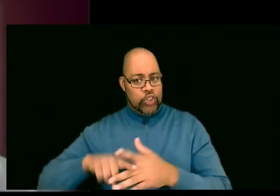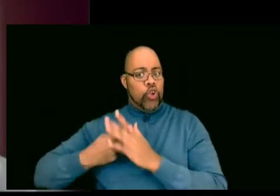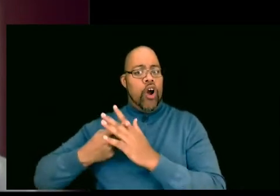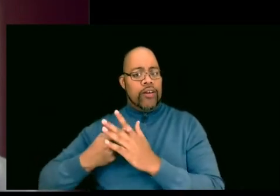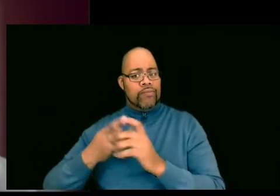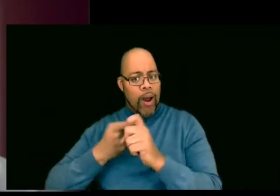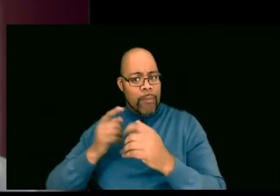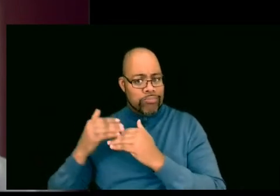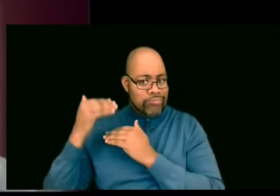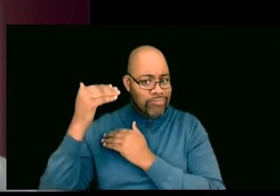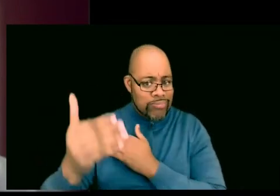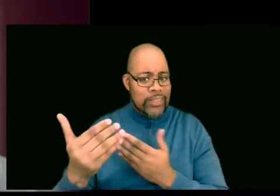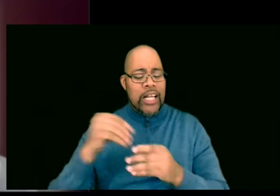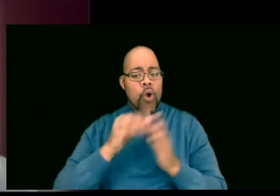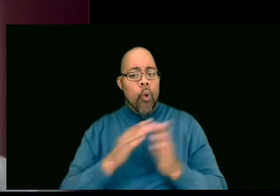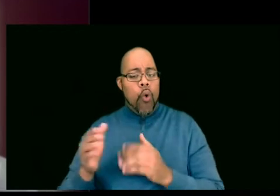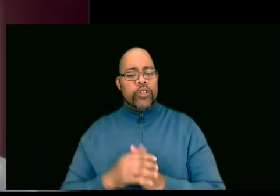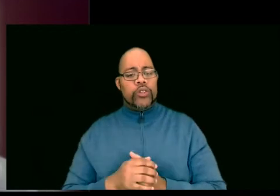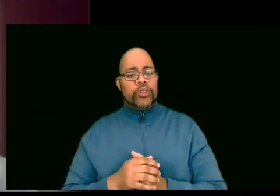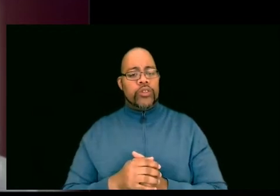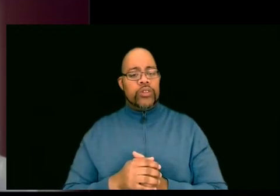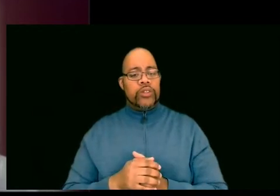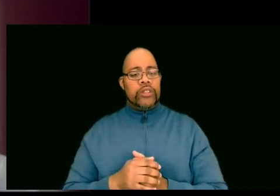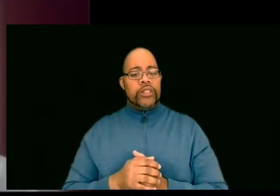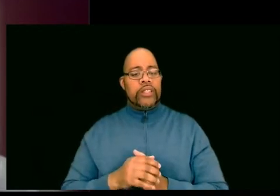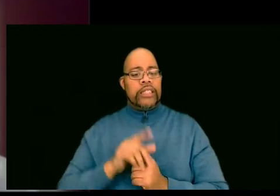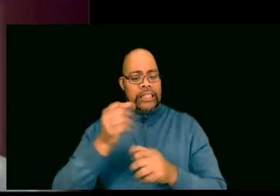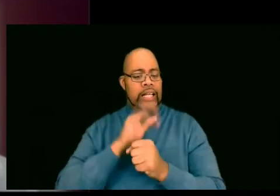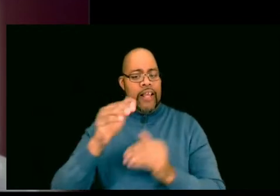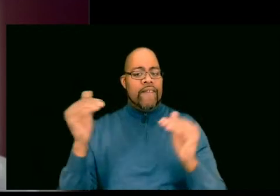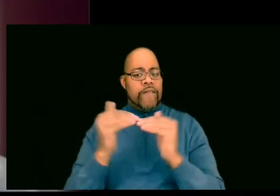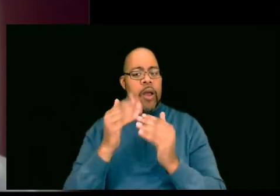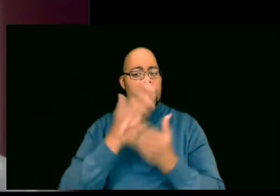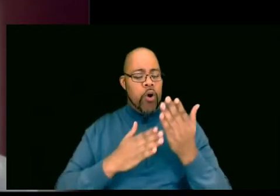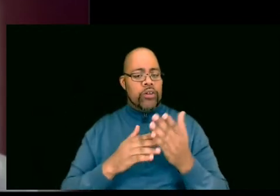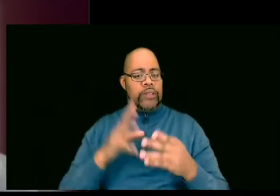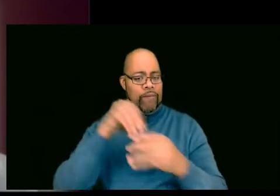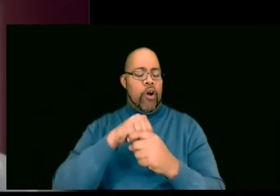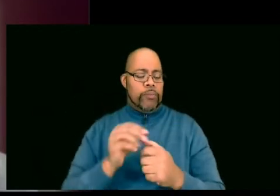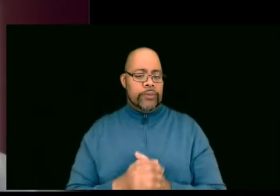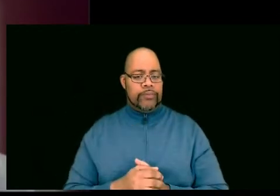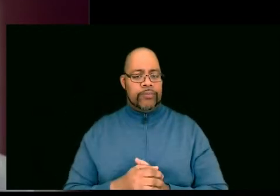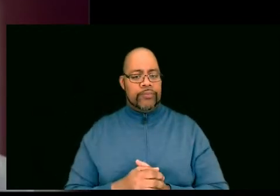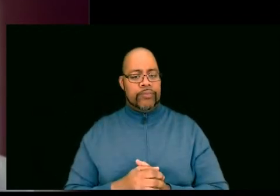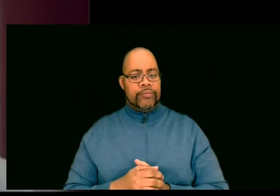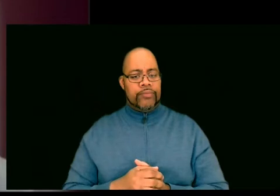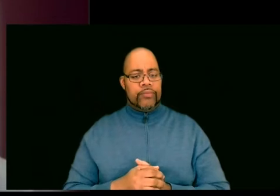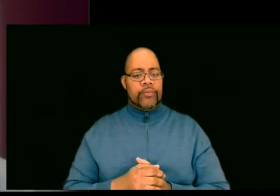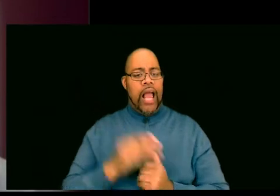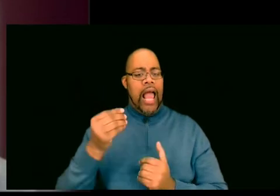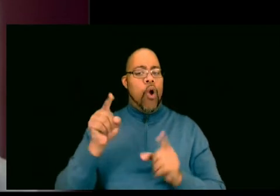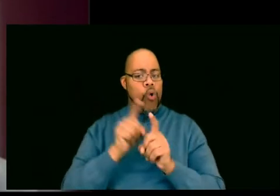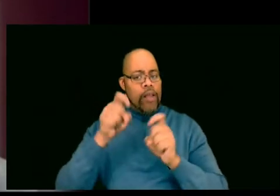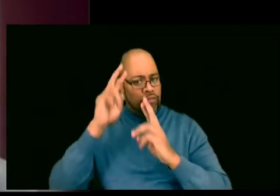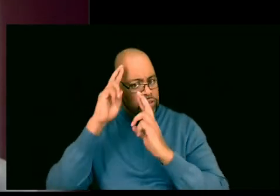they are coming from, in order to get their fair share of the pie, so to say,